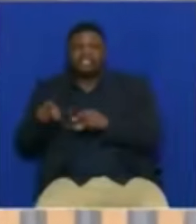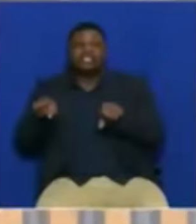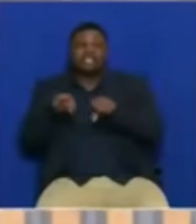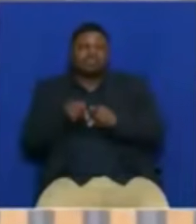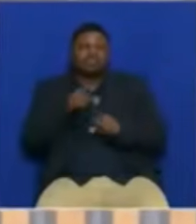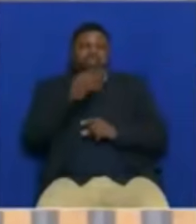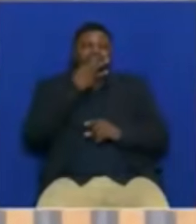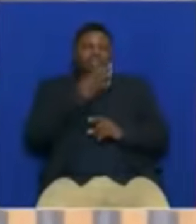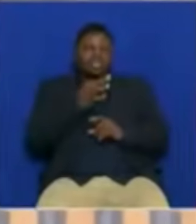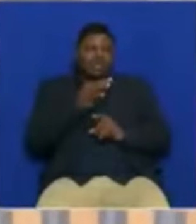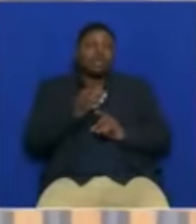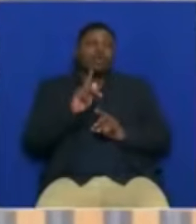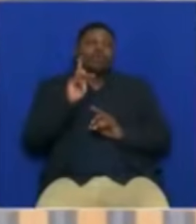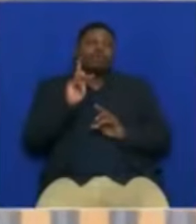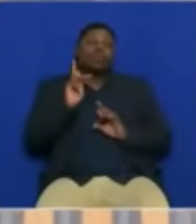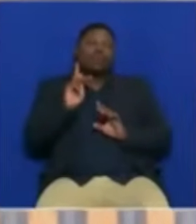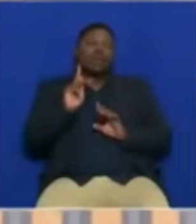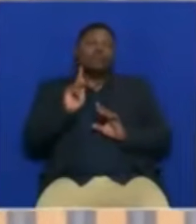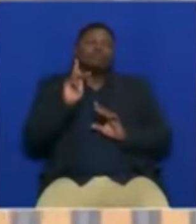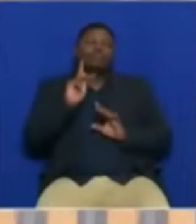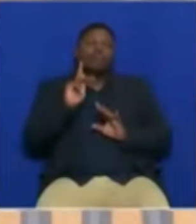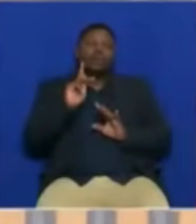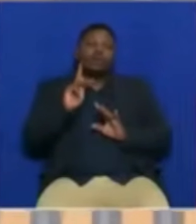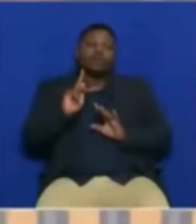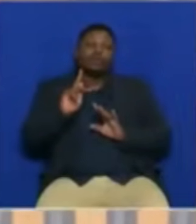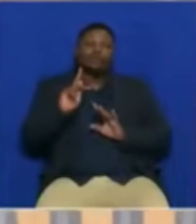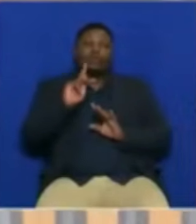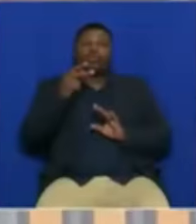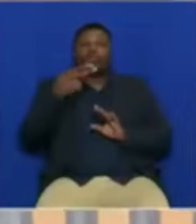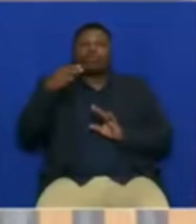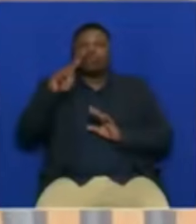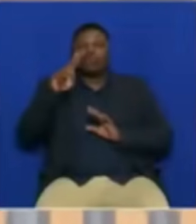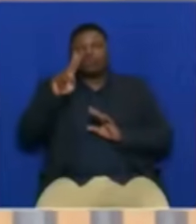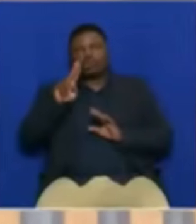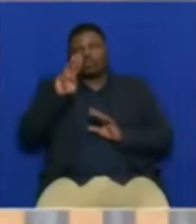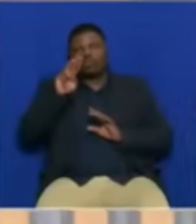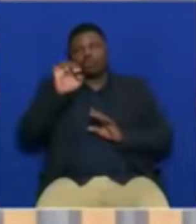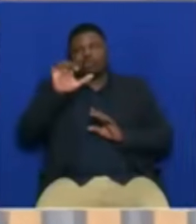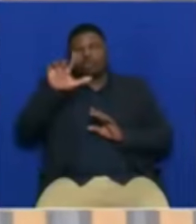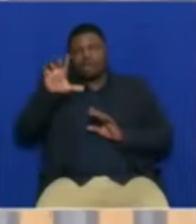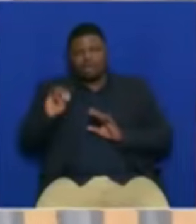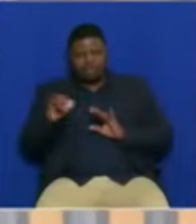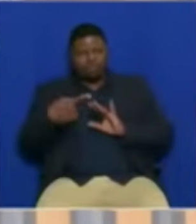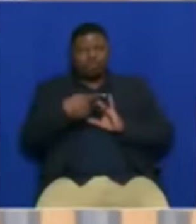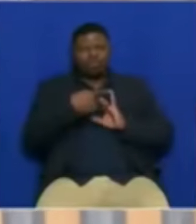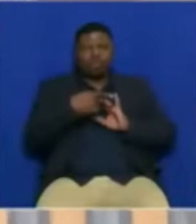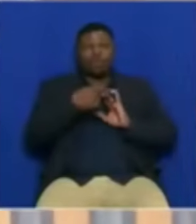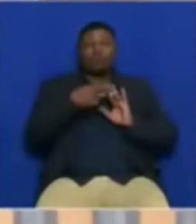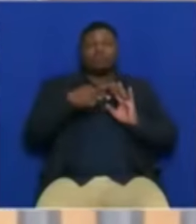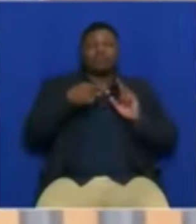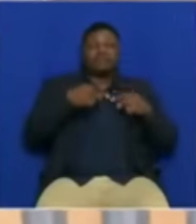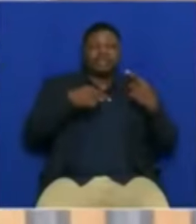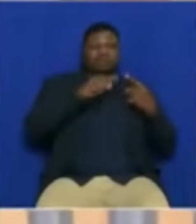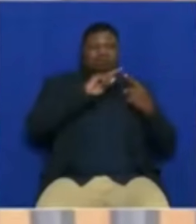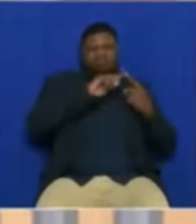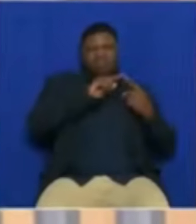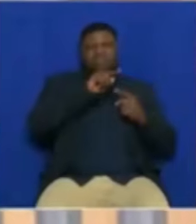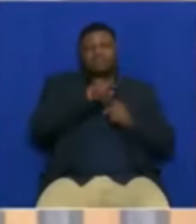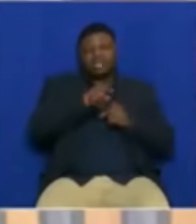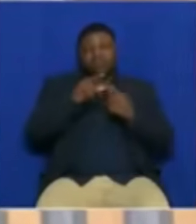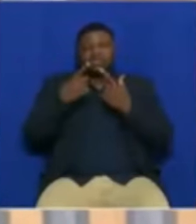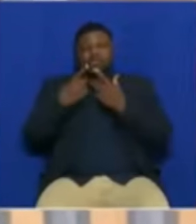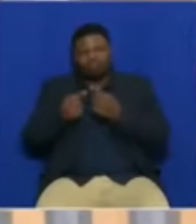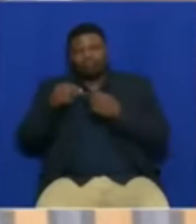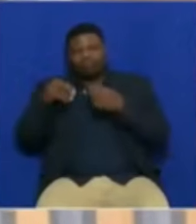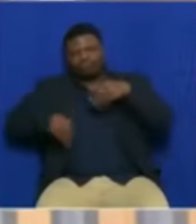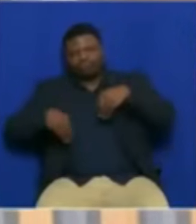there's the panel, members of the panel, and Ngube. So we know all of those